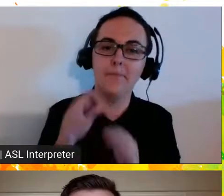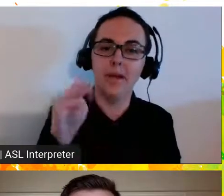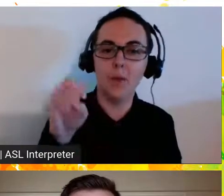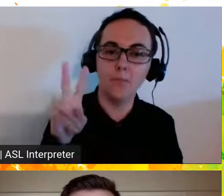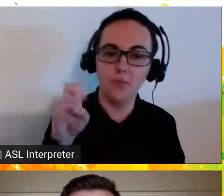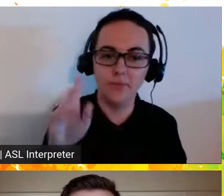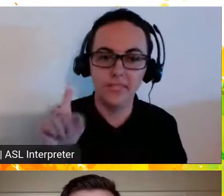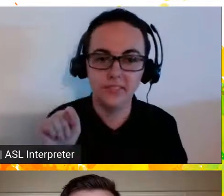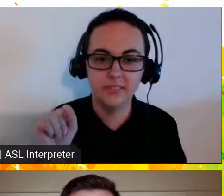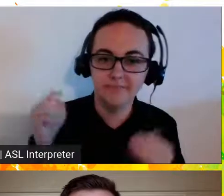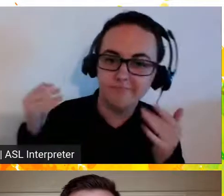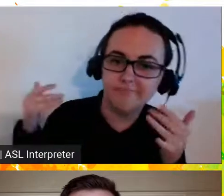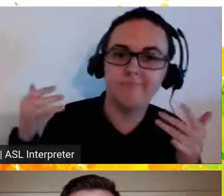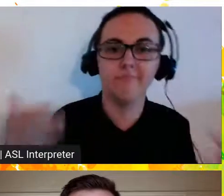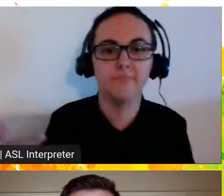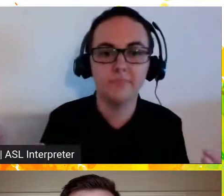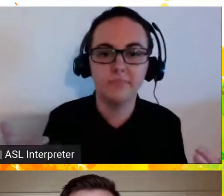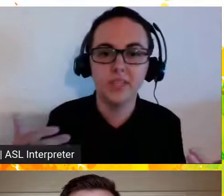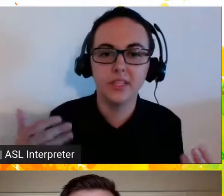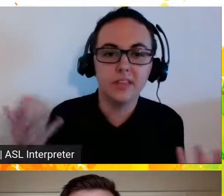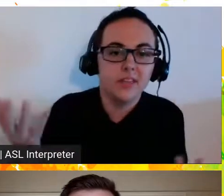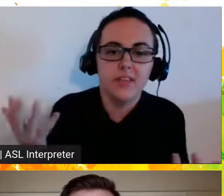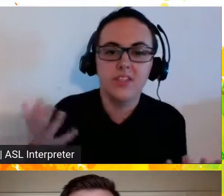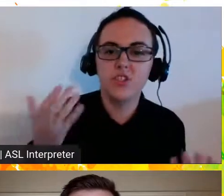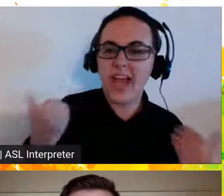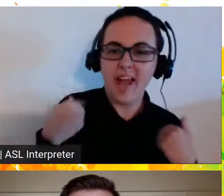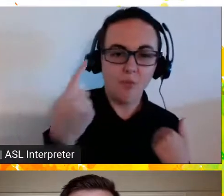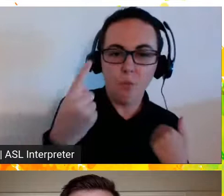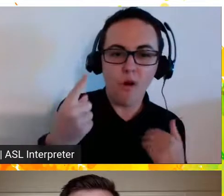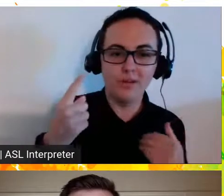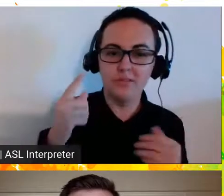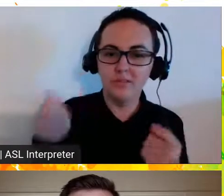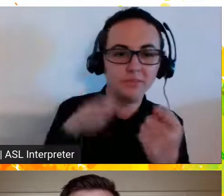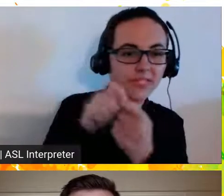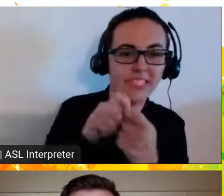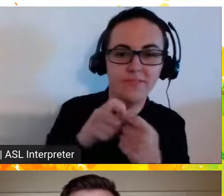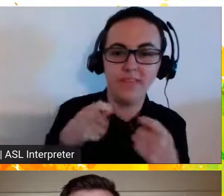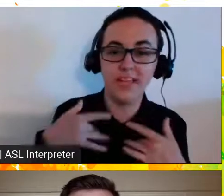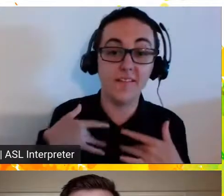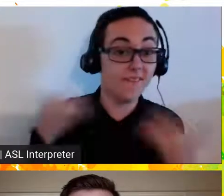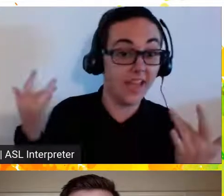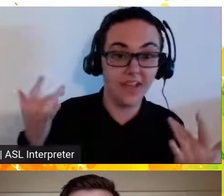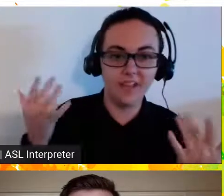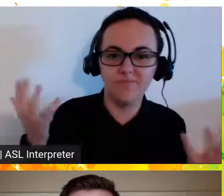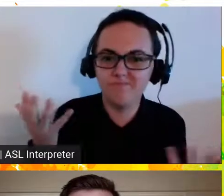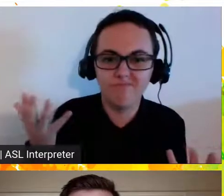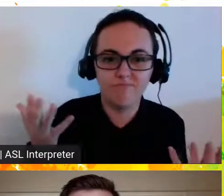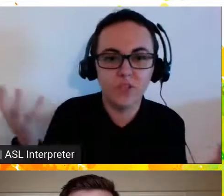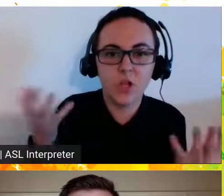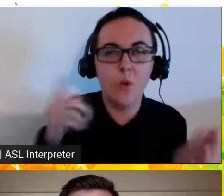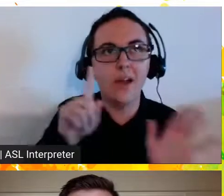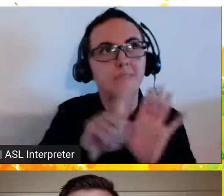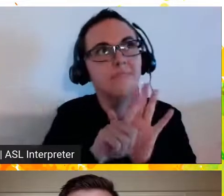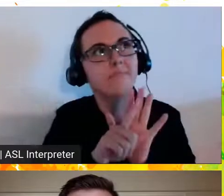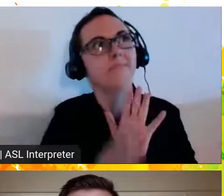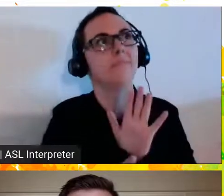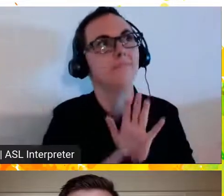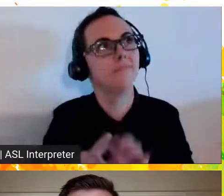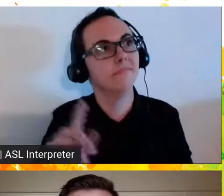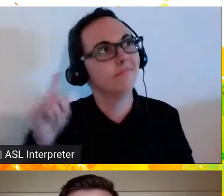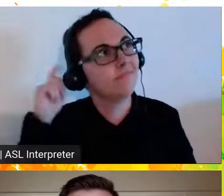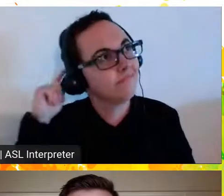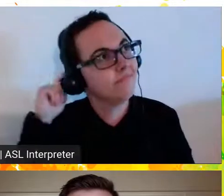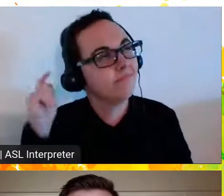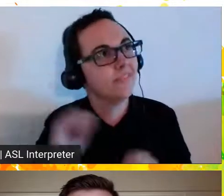there something? What stands out in your knowledge in our history, in our country, was what you think part